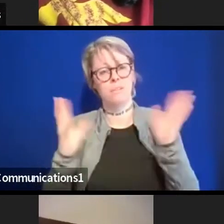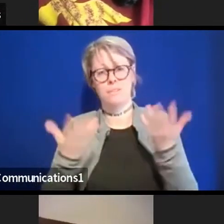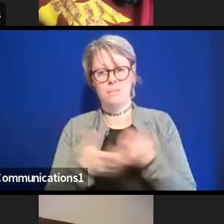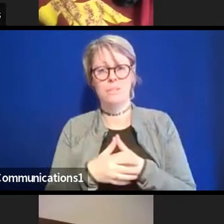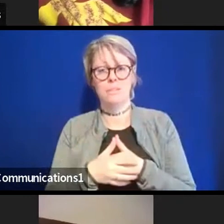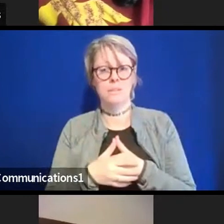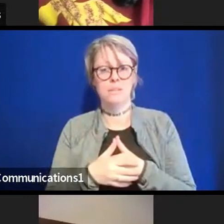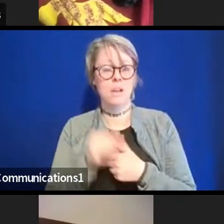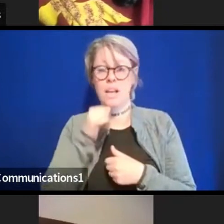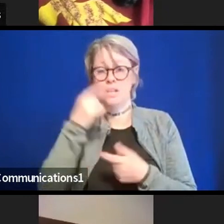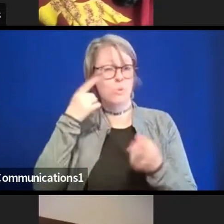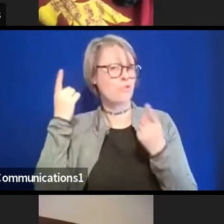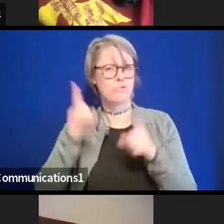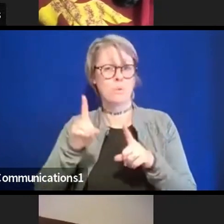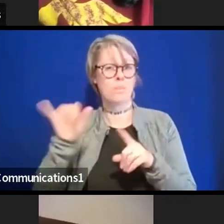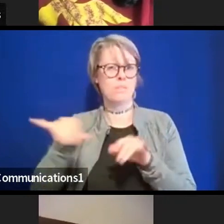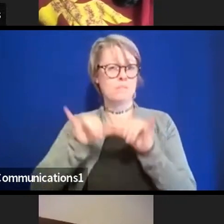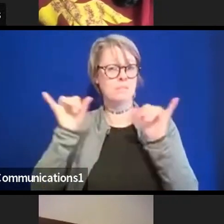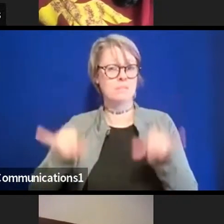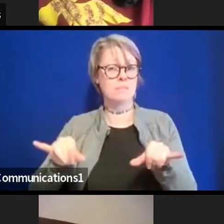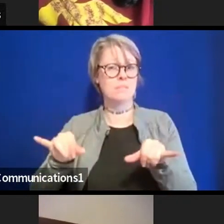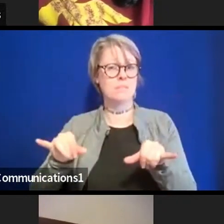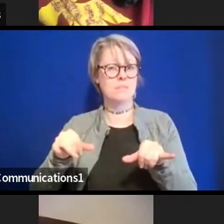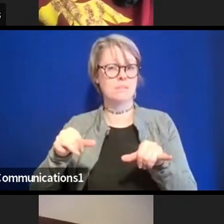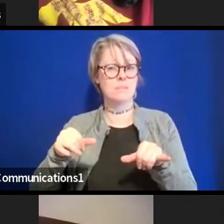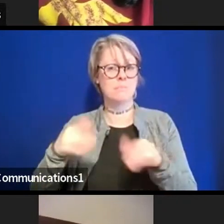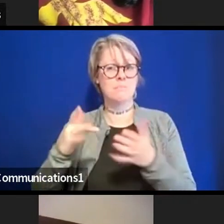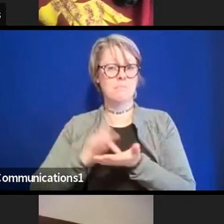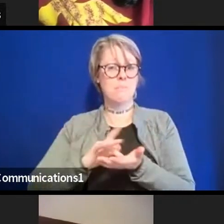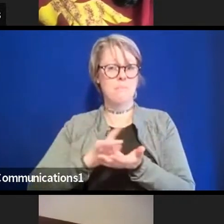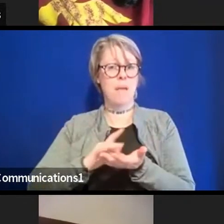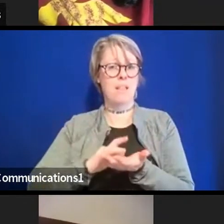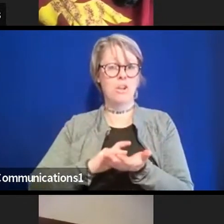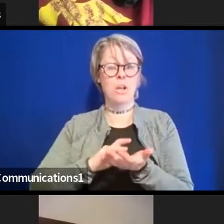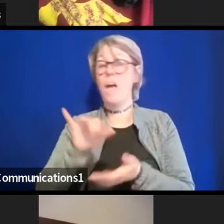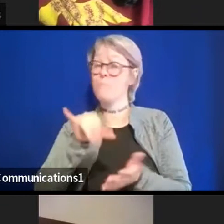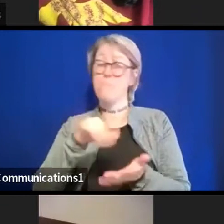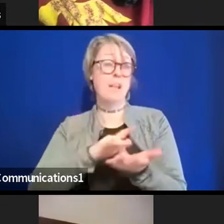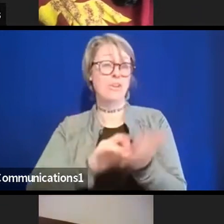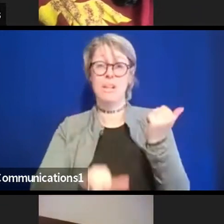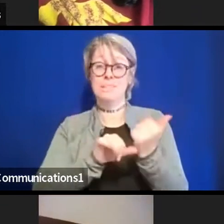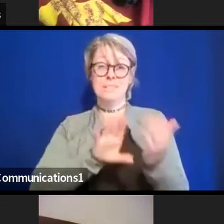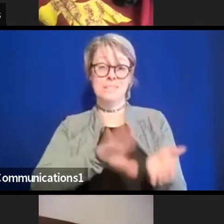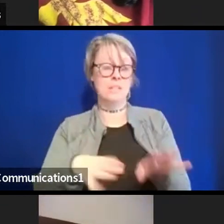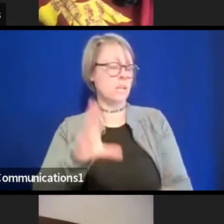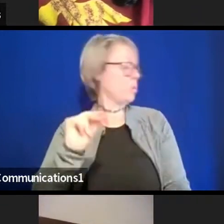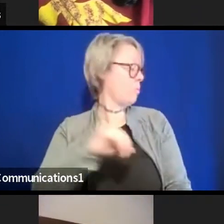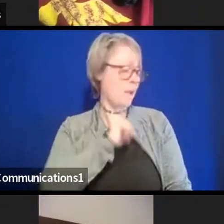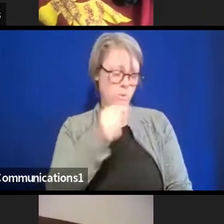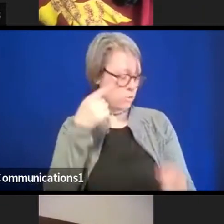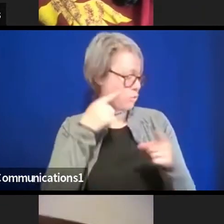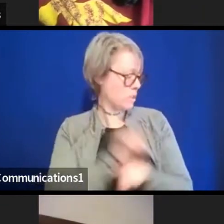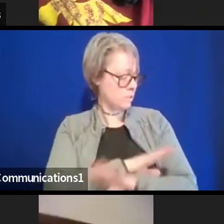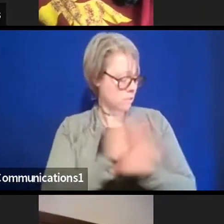I don't agree with this whole medical assistant in dying. It's just it's